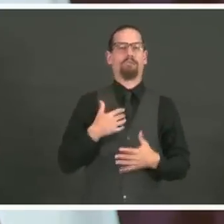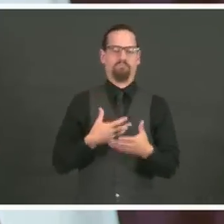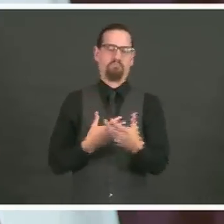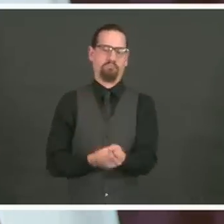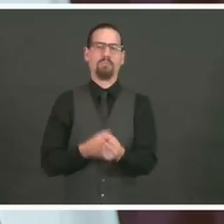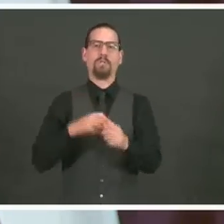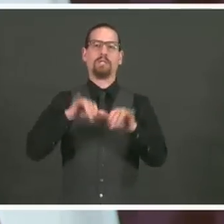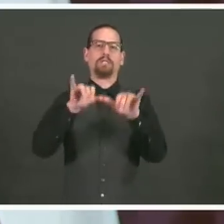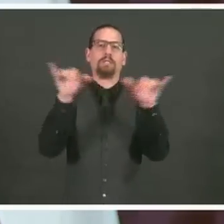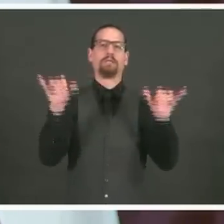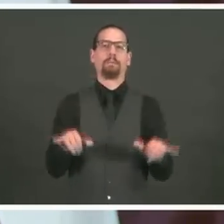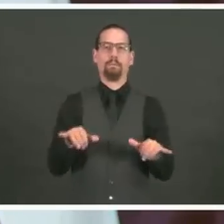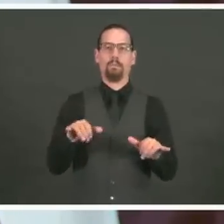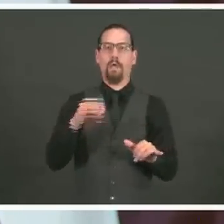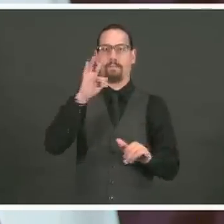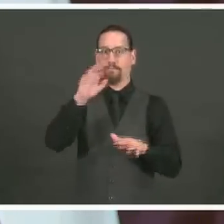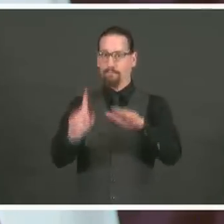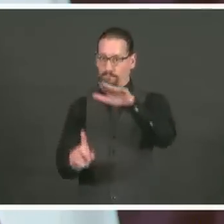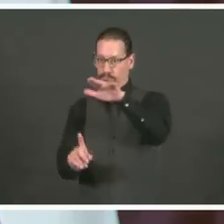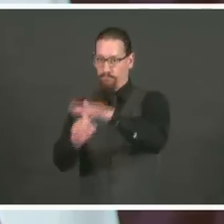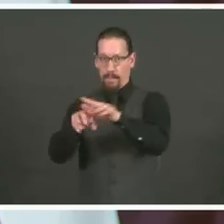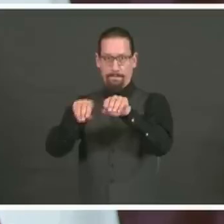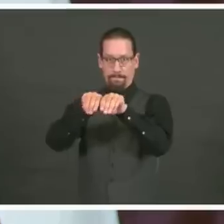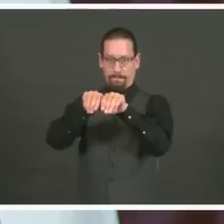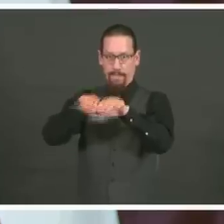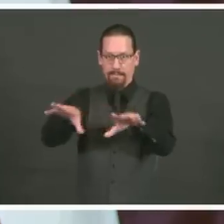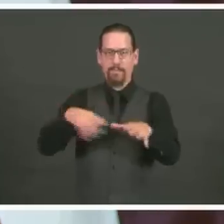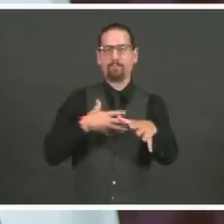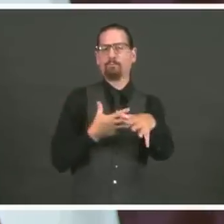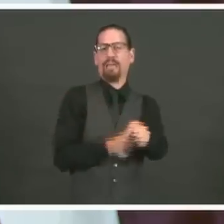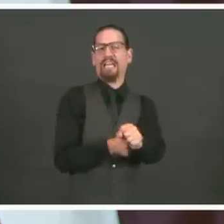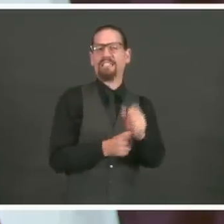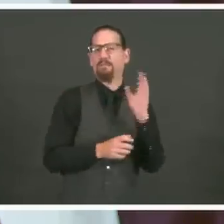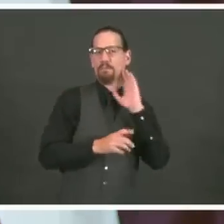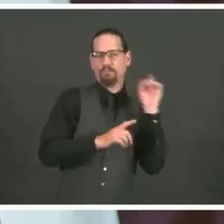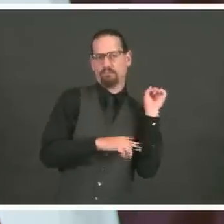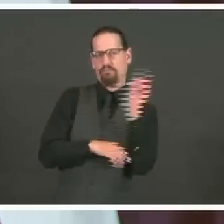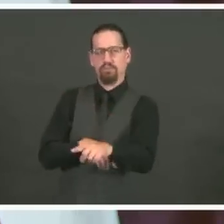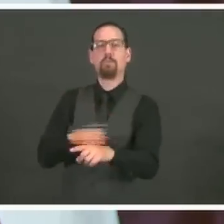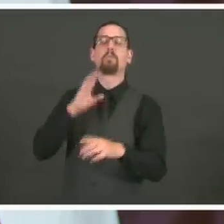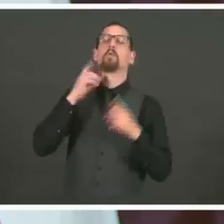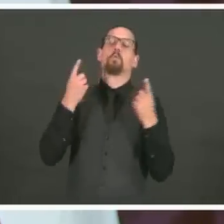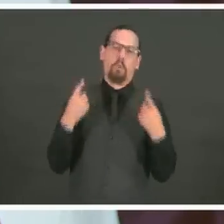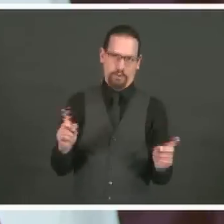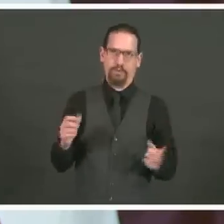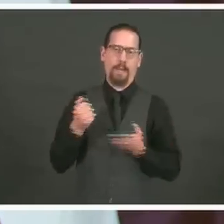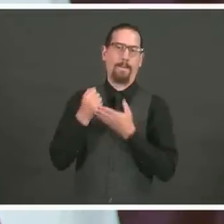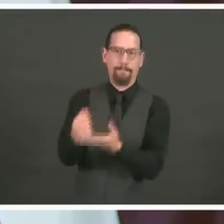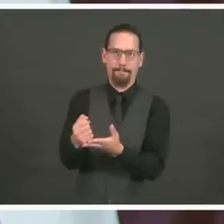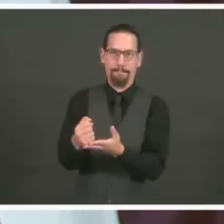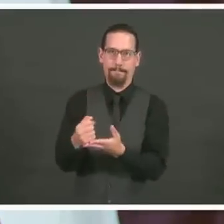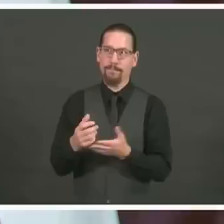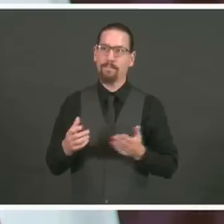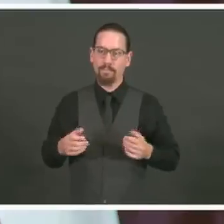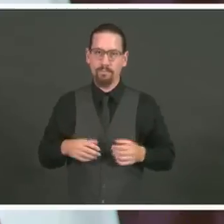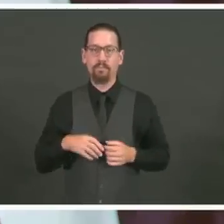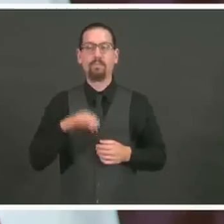an outbreak are working incredibly well. We had numerous outbreaks in nursing homes,